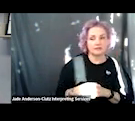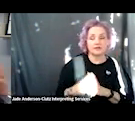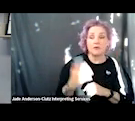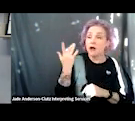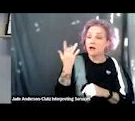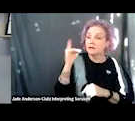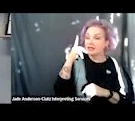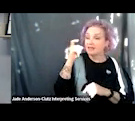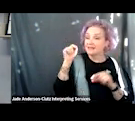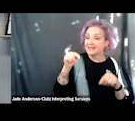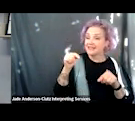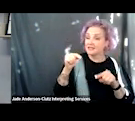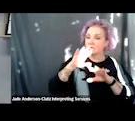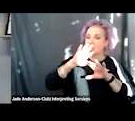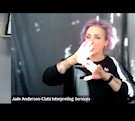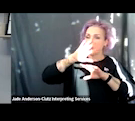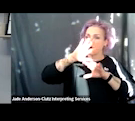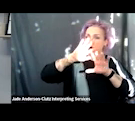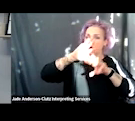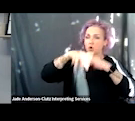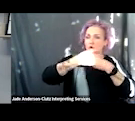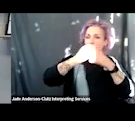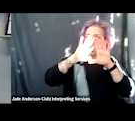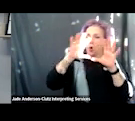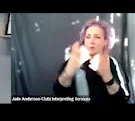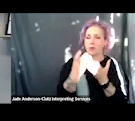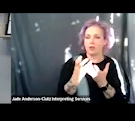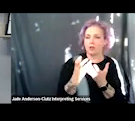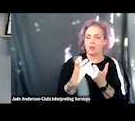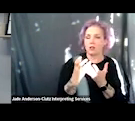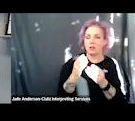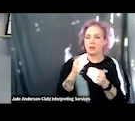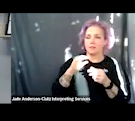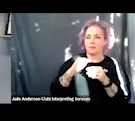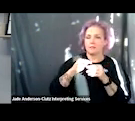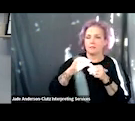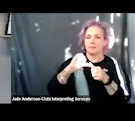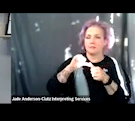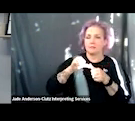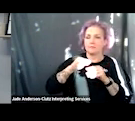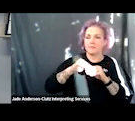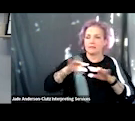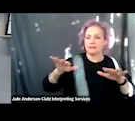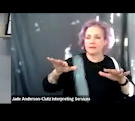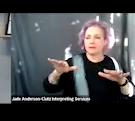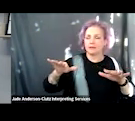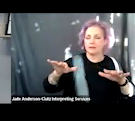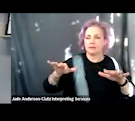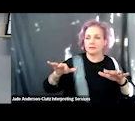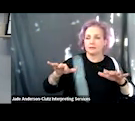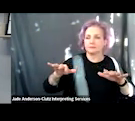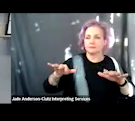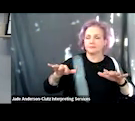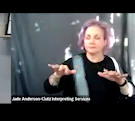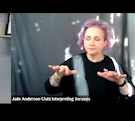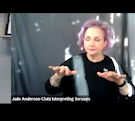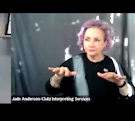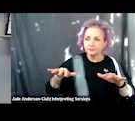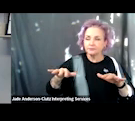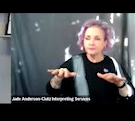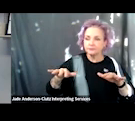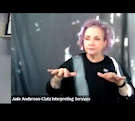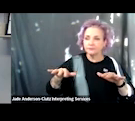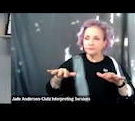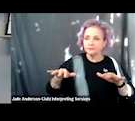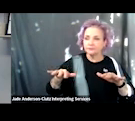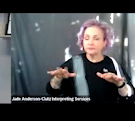before, they probably also tracked COVID. And really the main takeaway that I want to say here is that really more prospective studies are